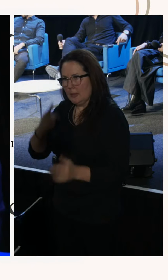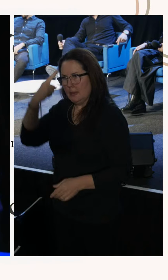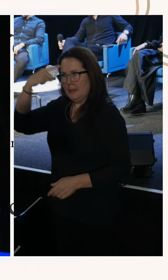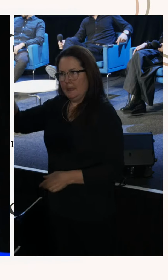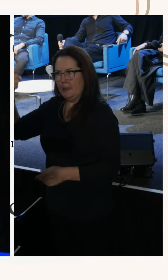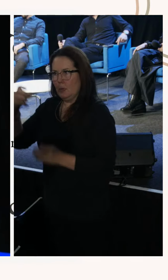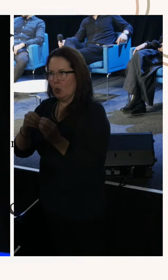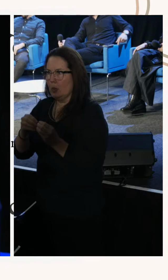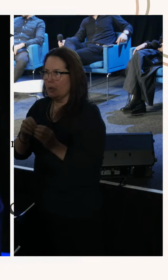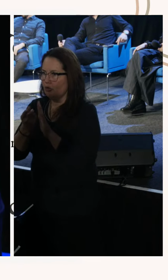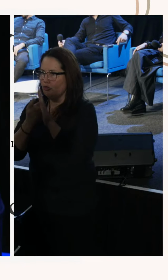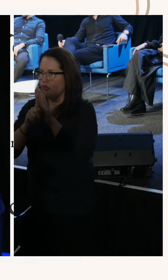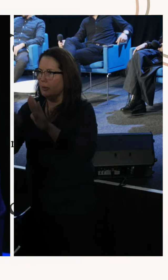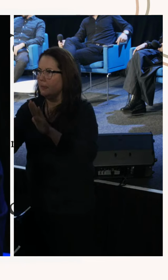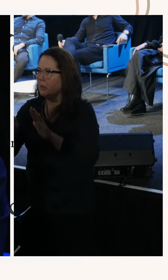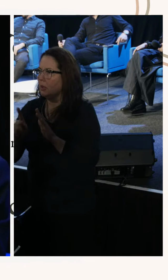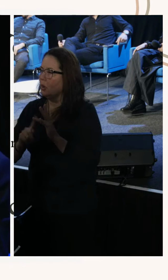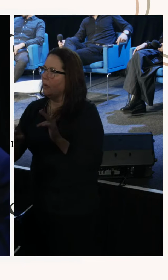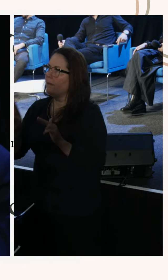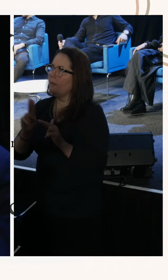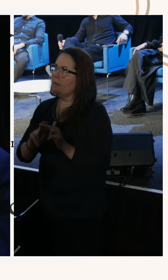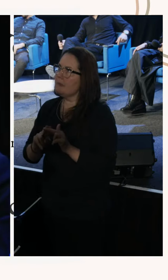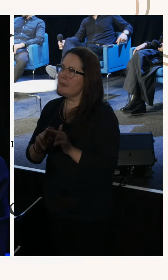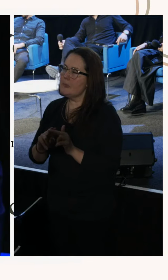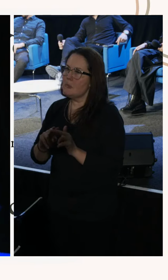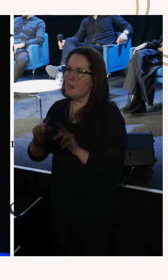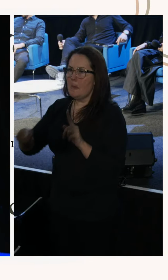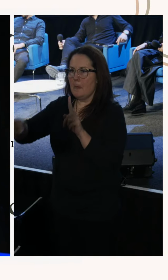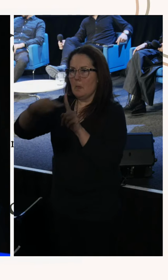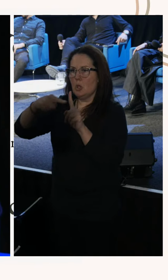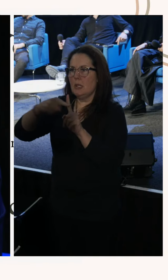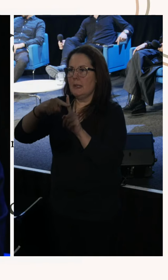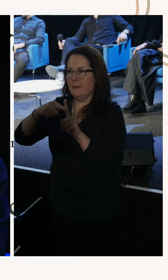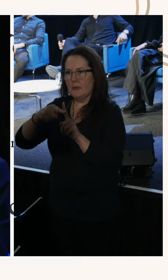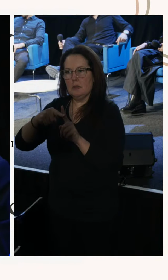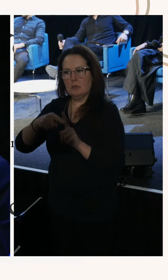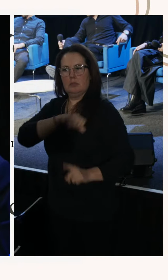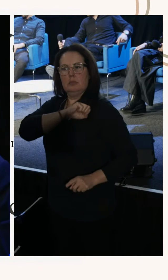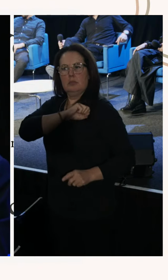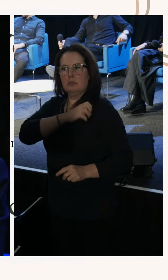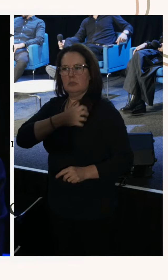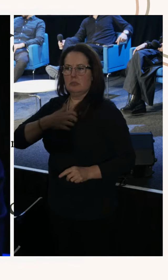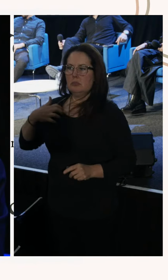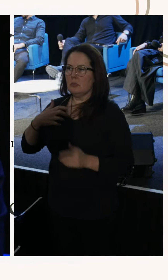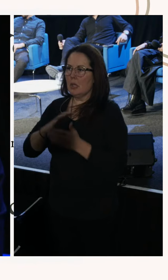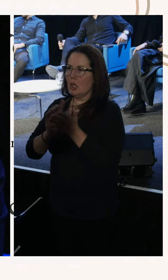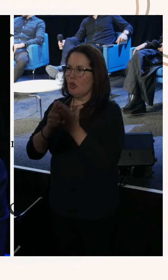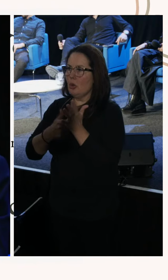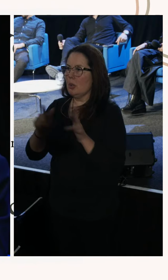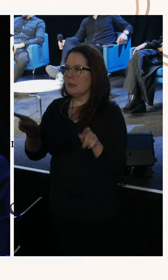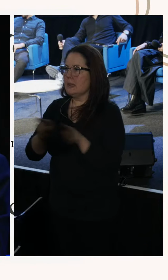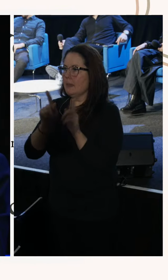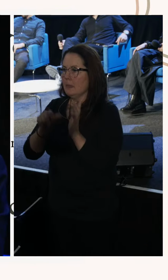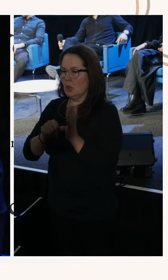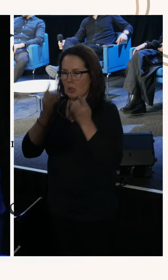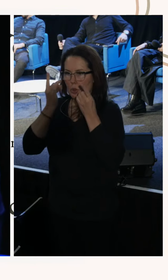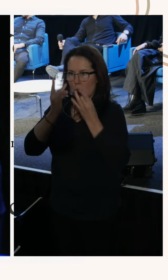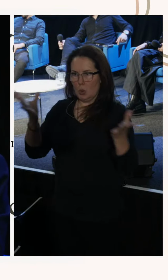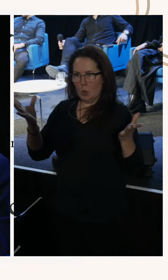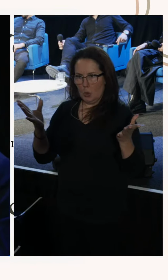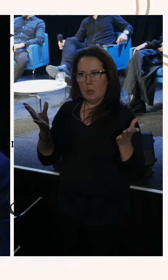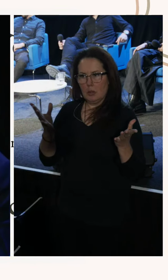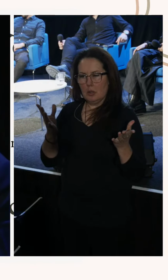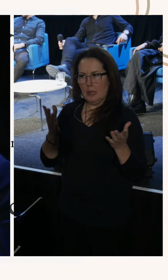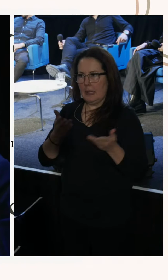with representations of positive heroes that will simultaneously reflect and